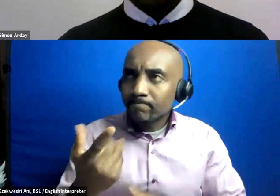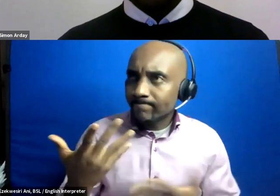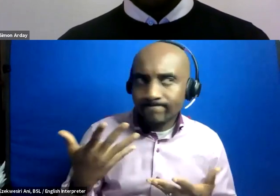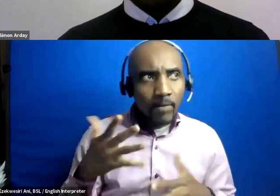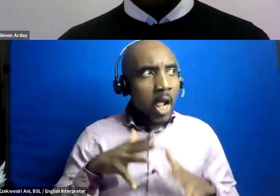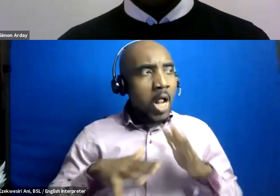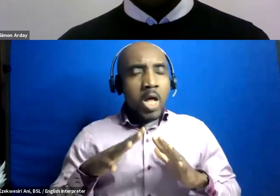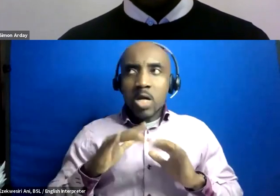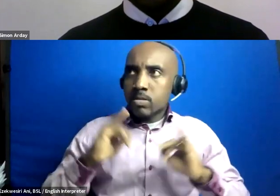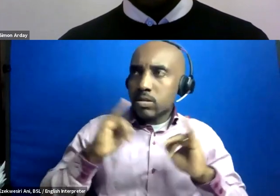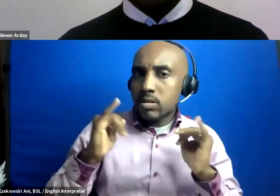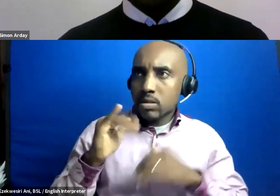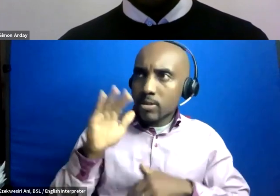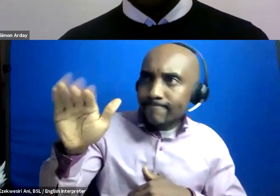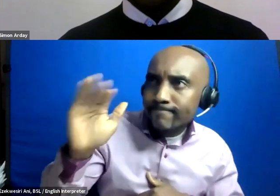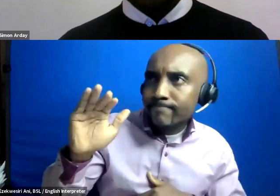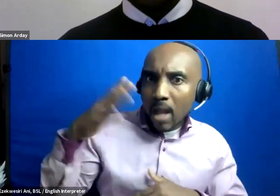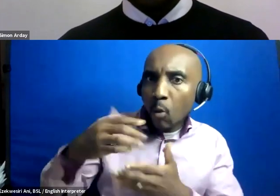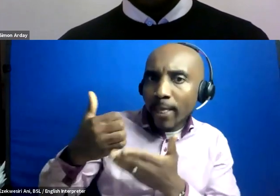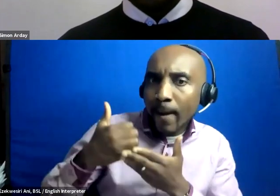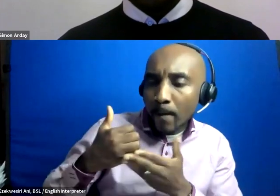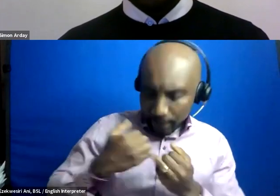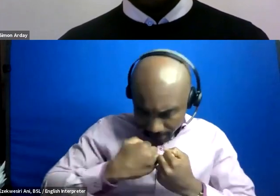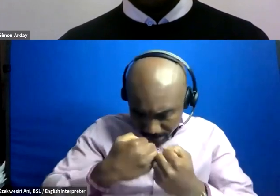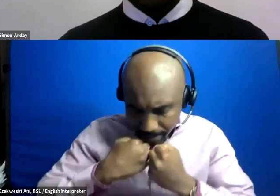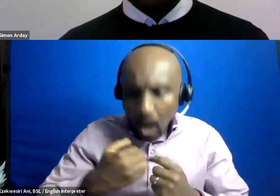had realised that I needed help.